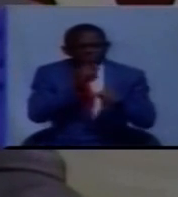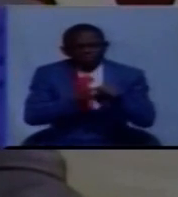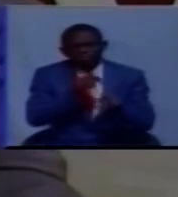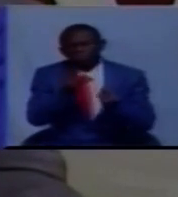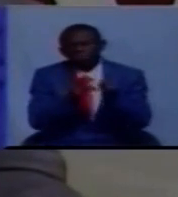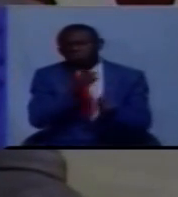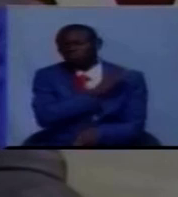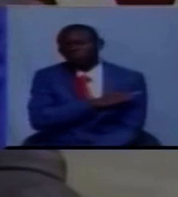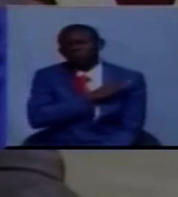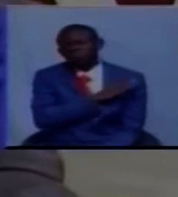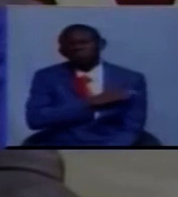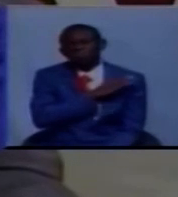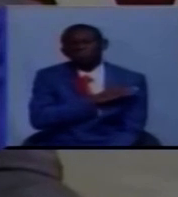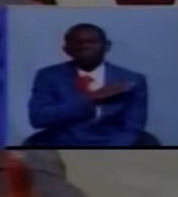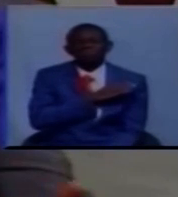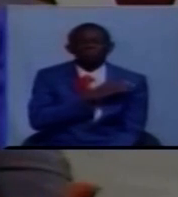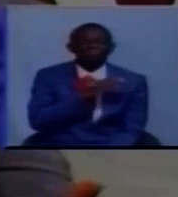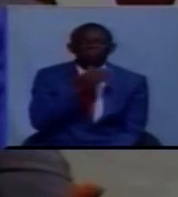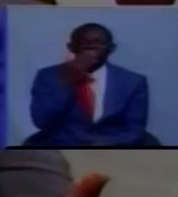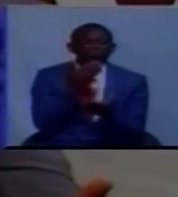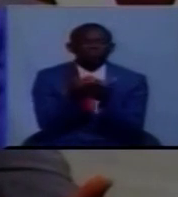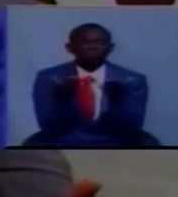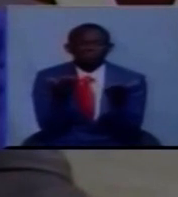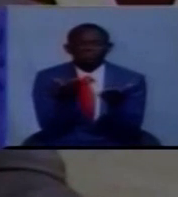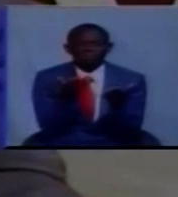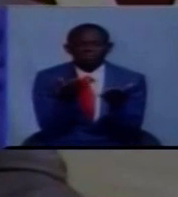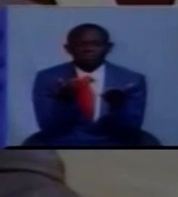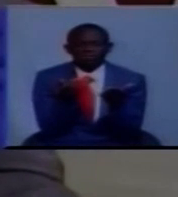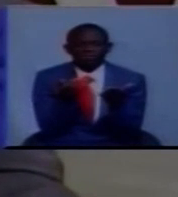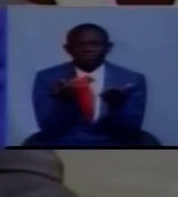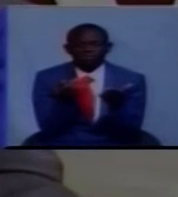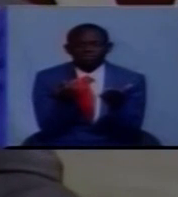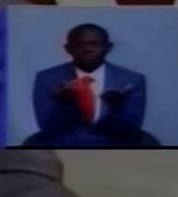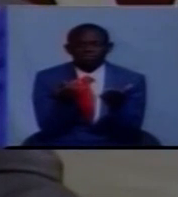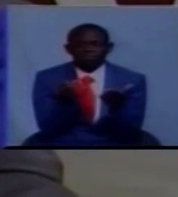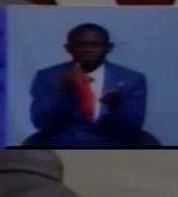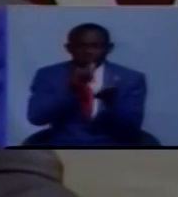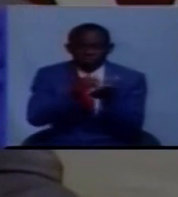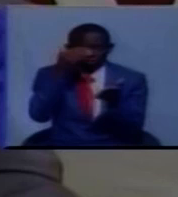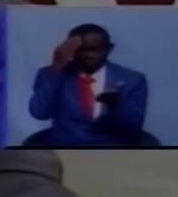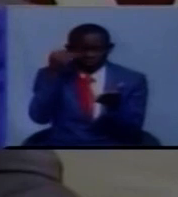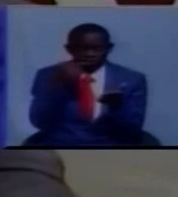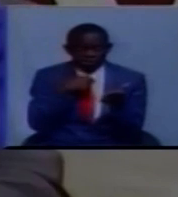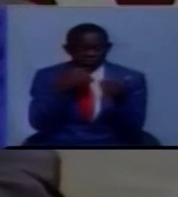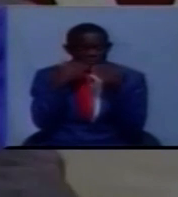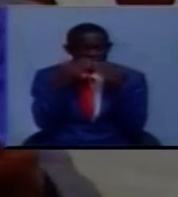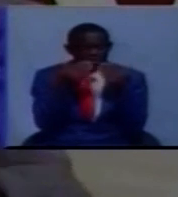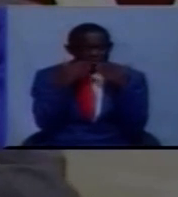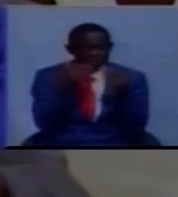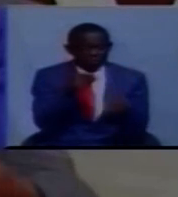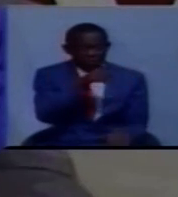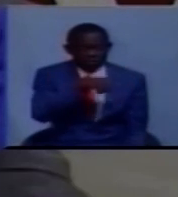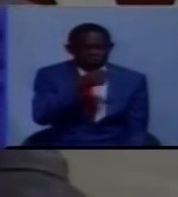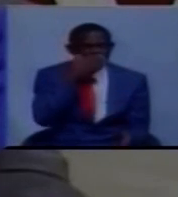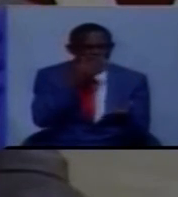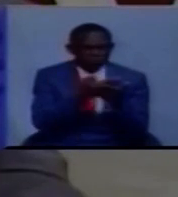the media from time to time. I've been thanking them. They have been one of our very good labor inspectors, because by exposing